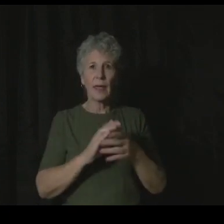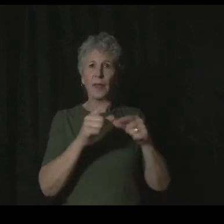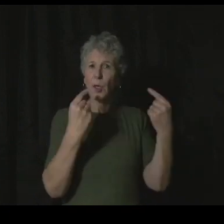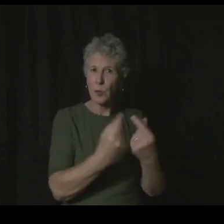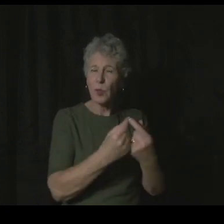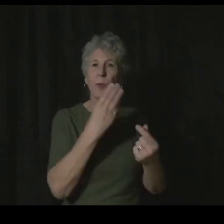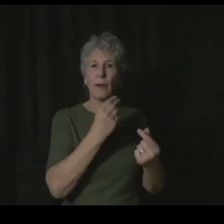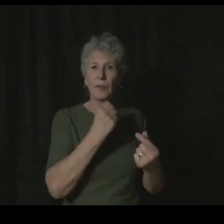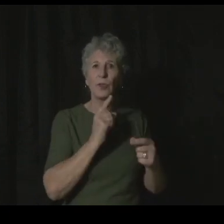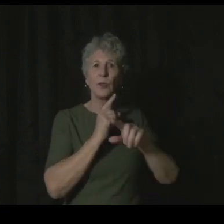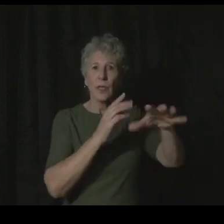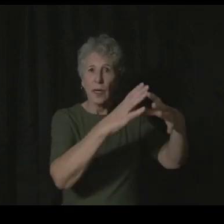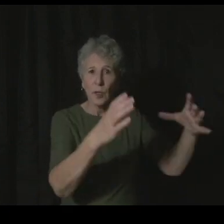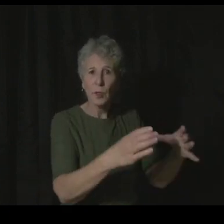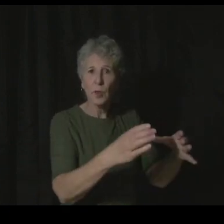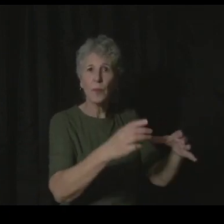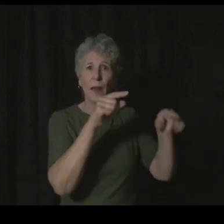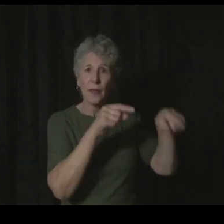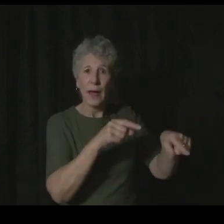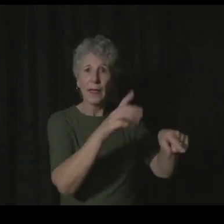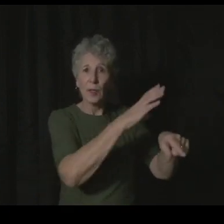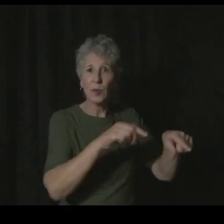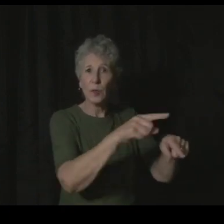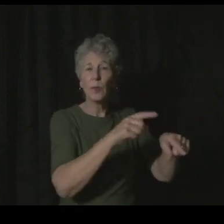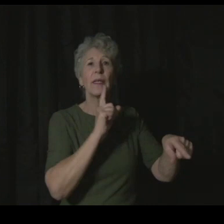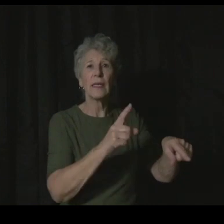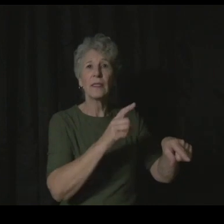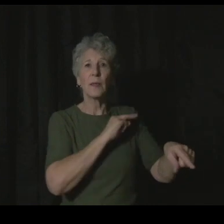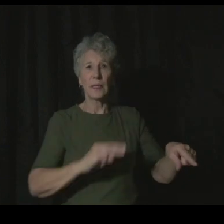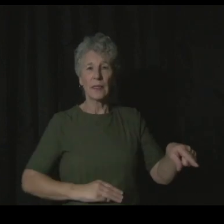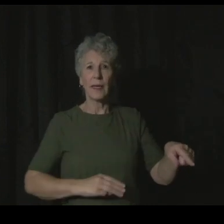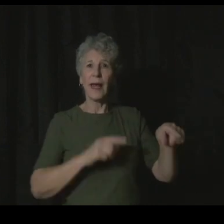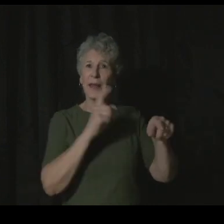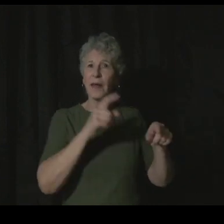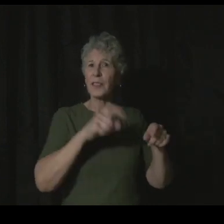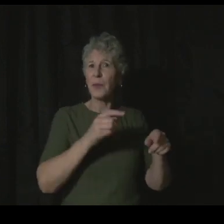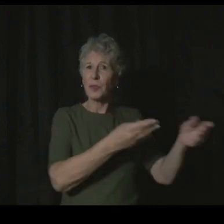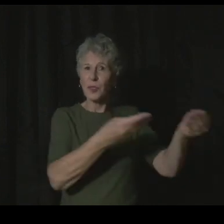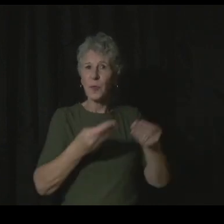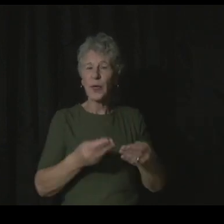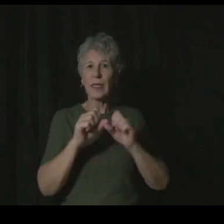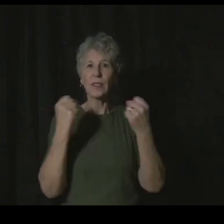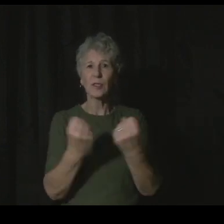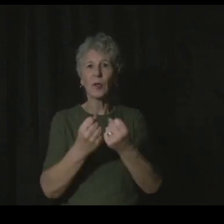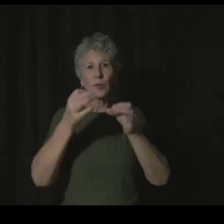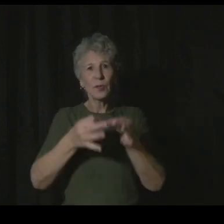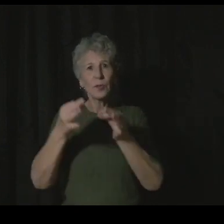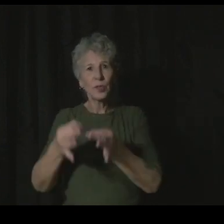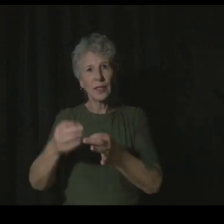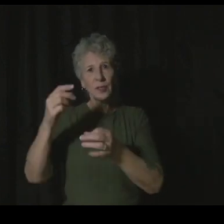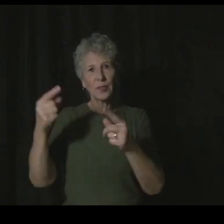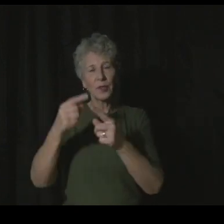They believe that their role is to bring social justice to this world because it's so lacking. And